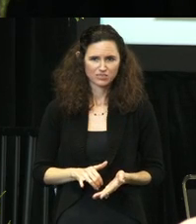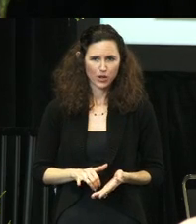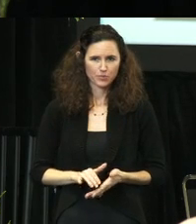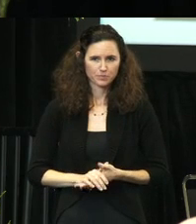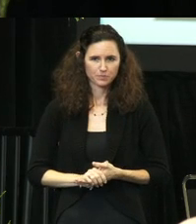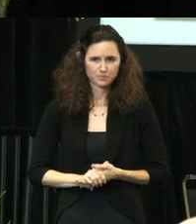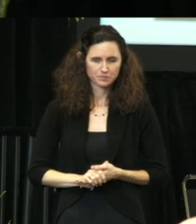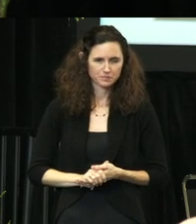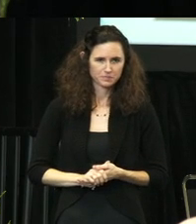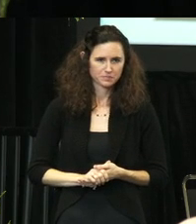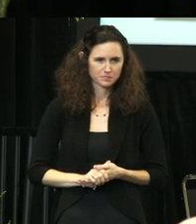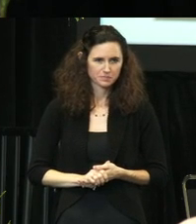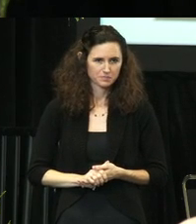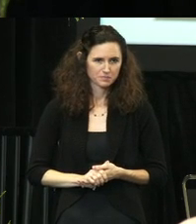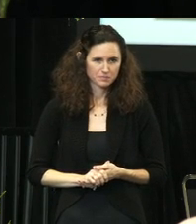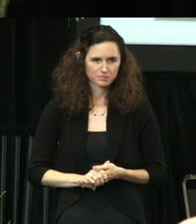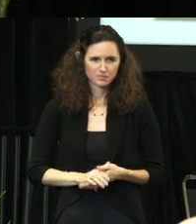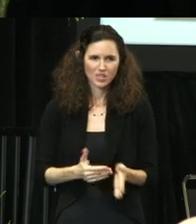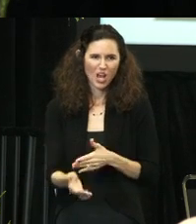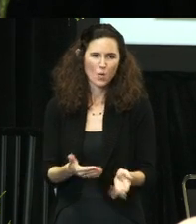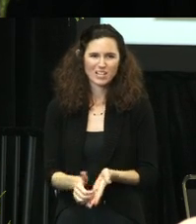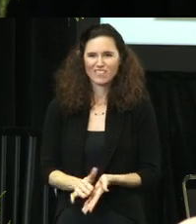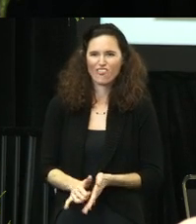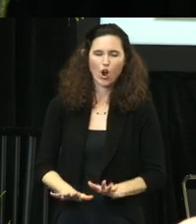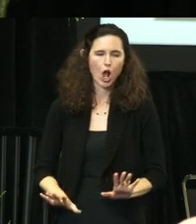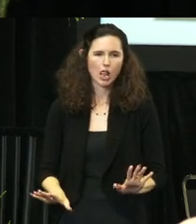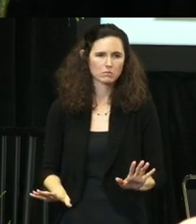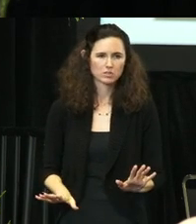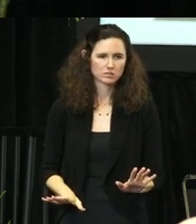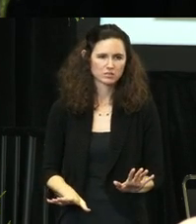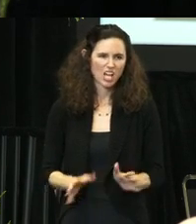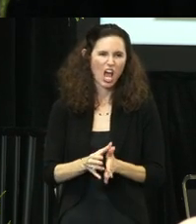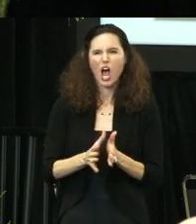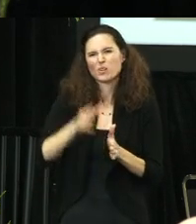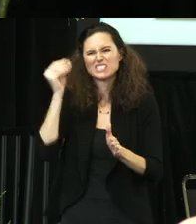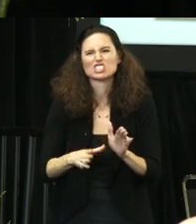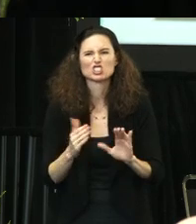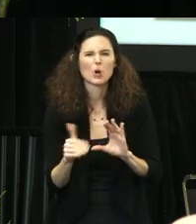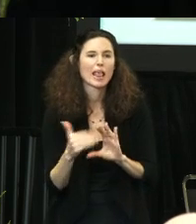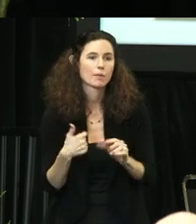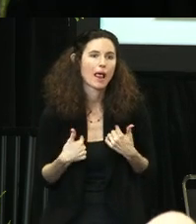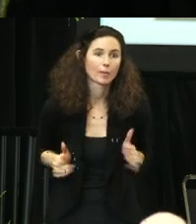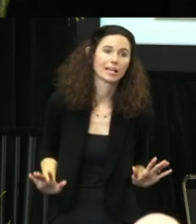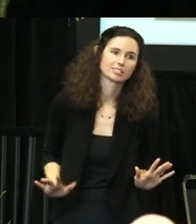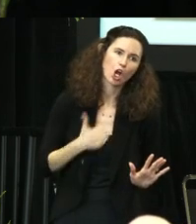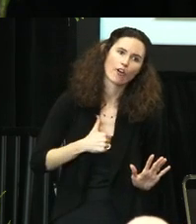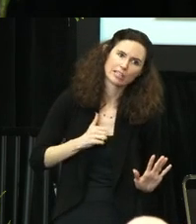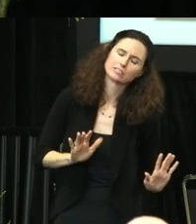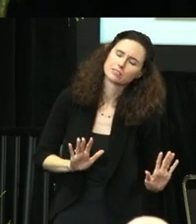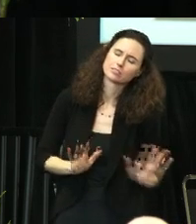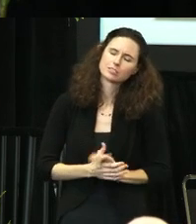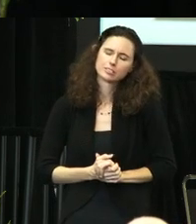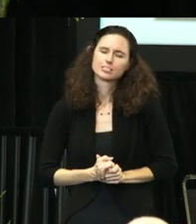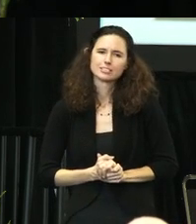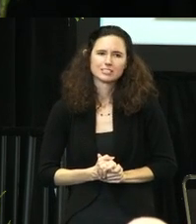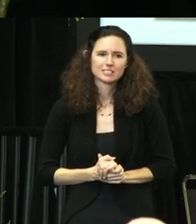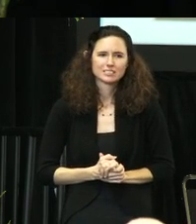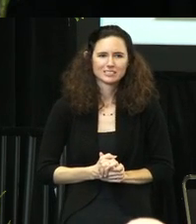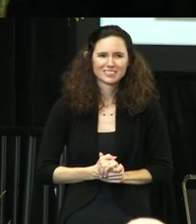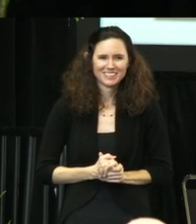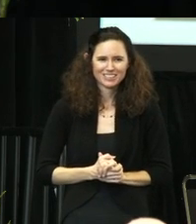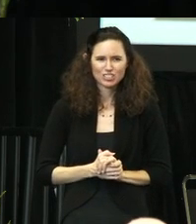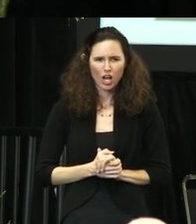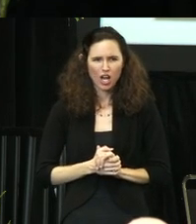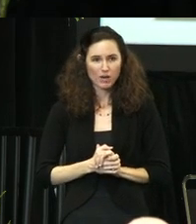Make sure my mic's on. It wasn't even a phone call. It's a student email. So, we can project it up